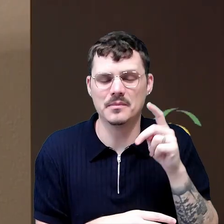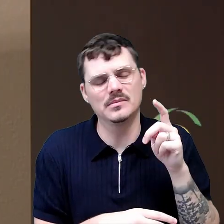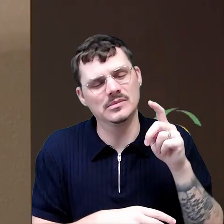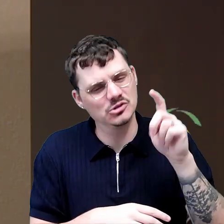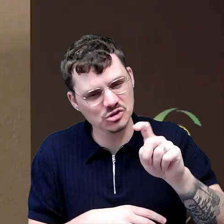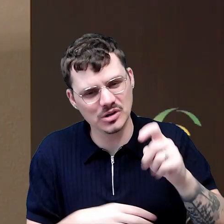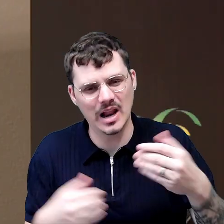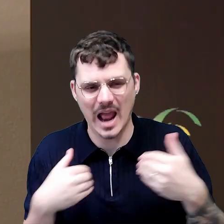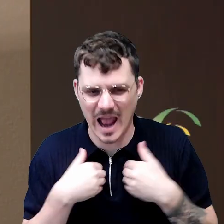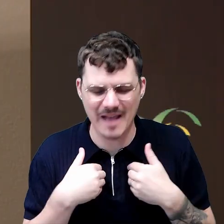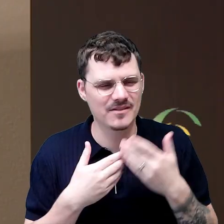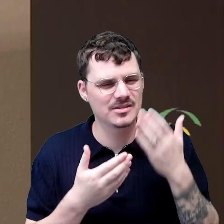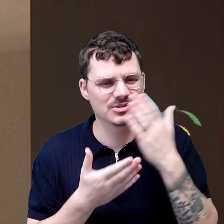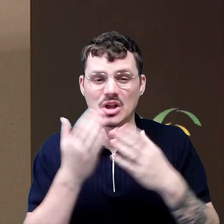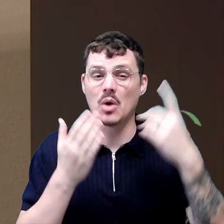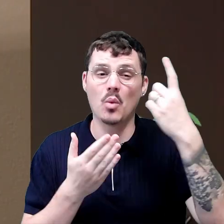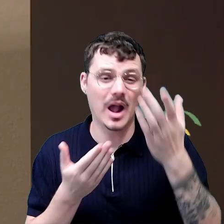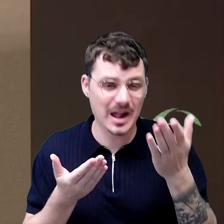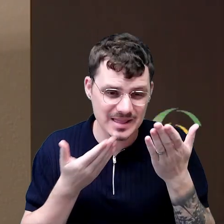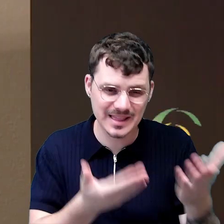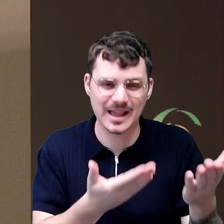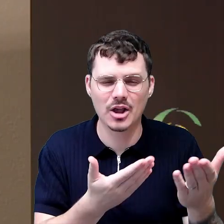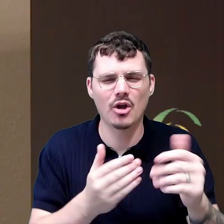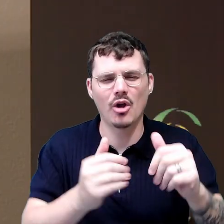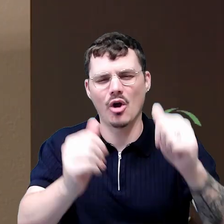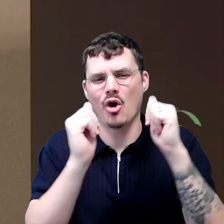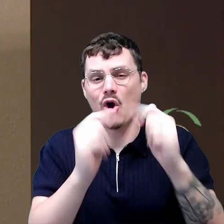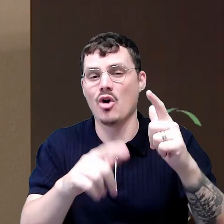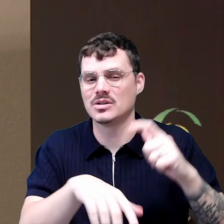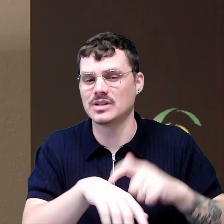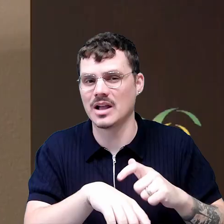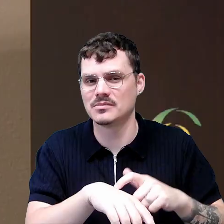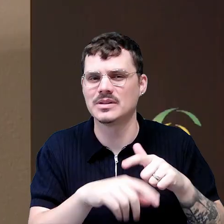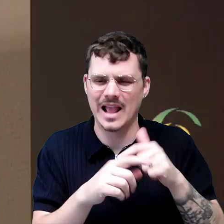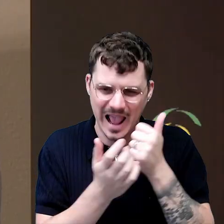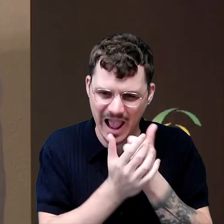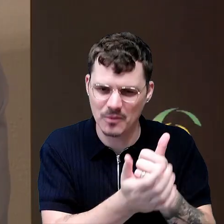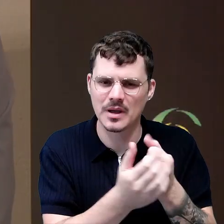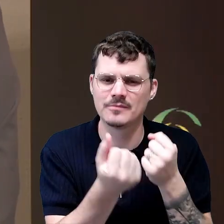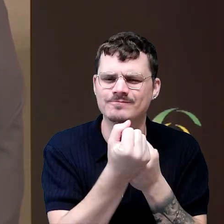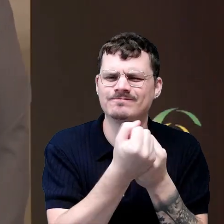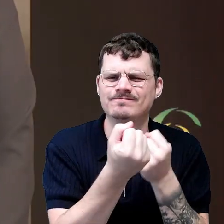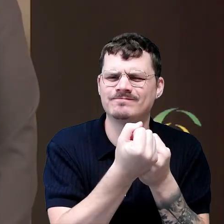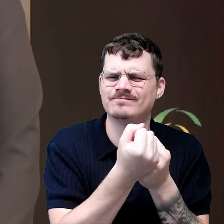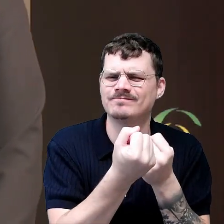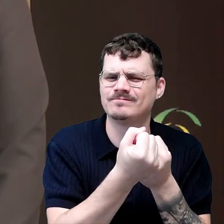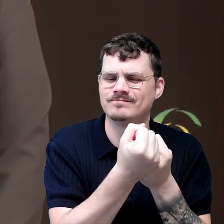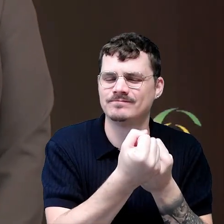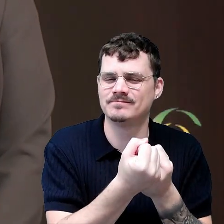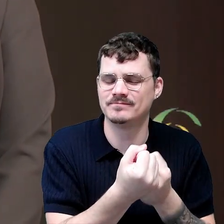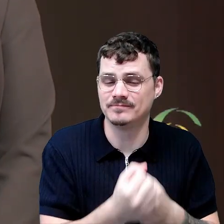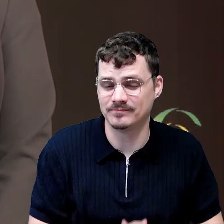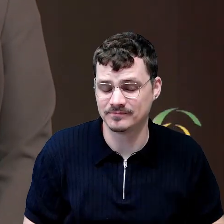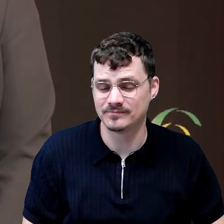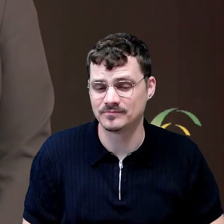have somebody there with them at all times to help advocate.